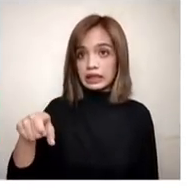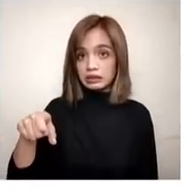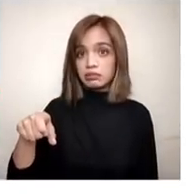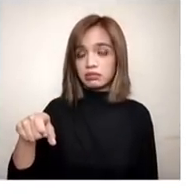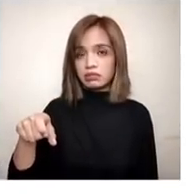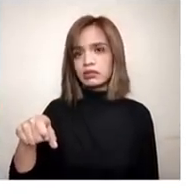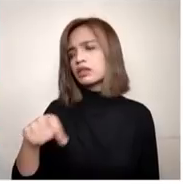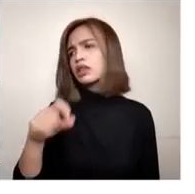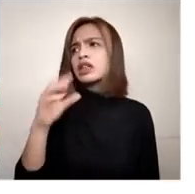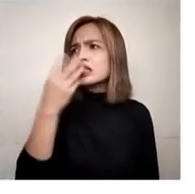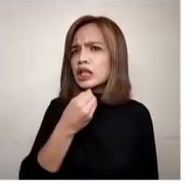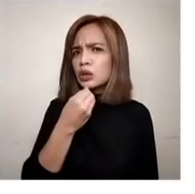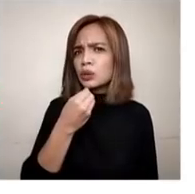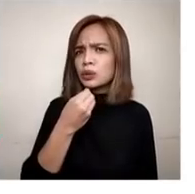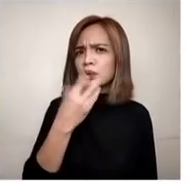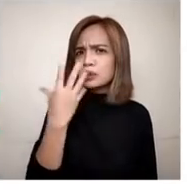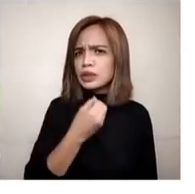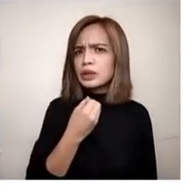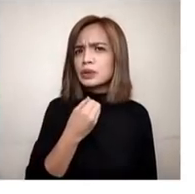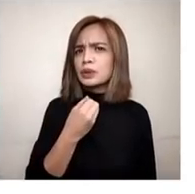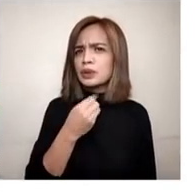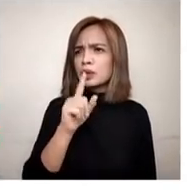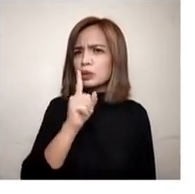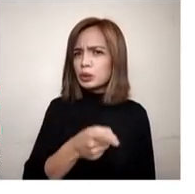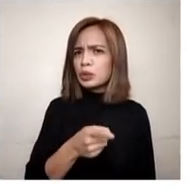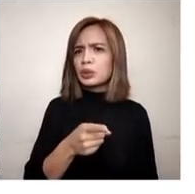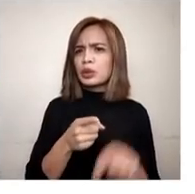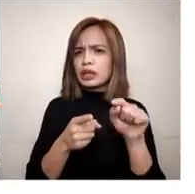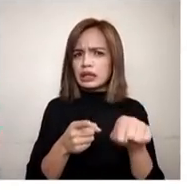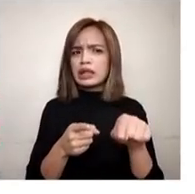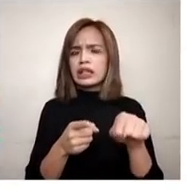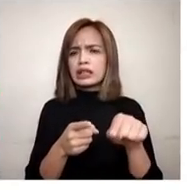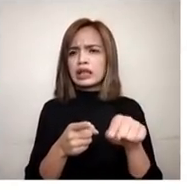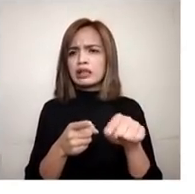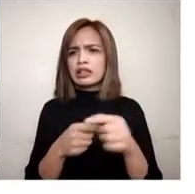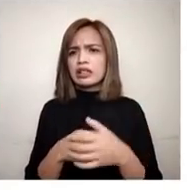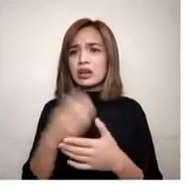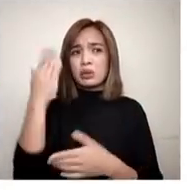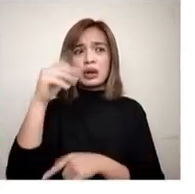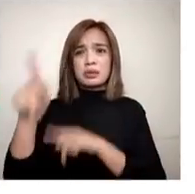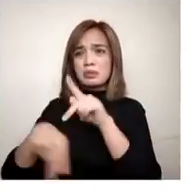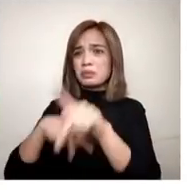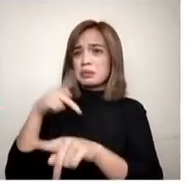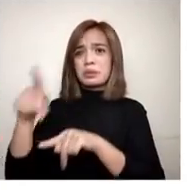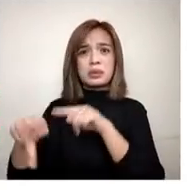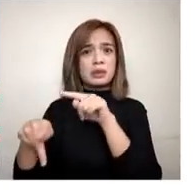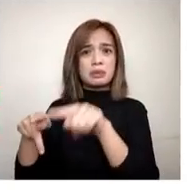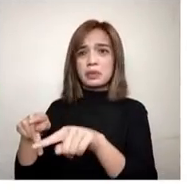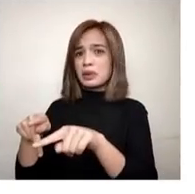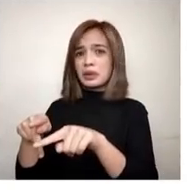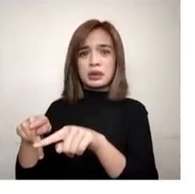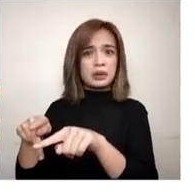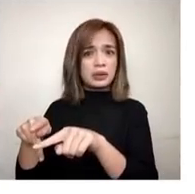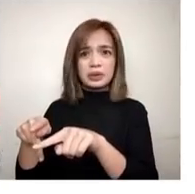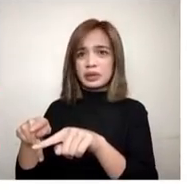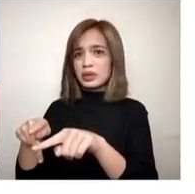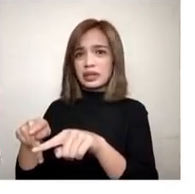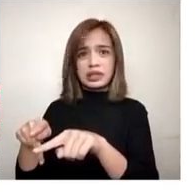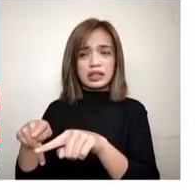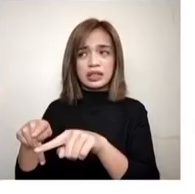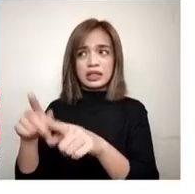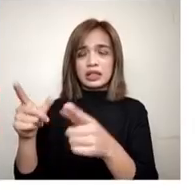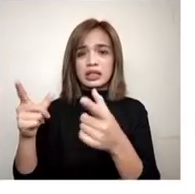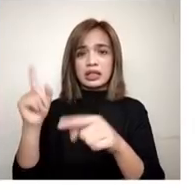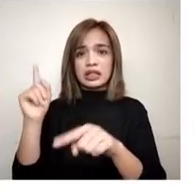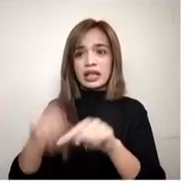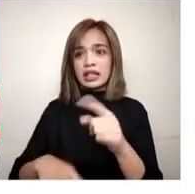the masterminds are. Because these people are not going to be able to do what they've done just